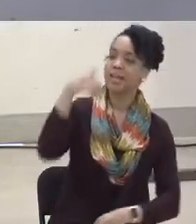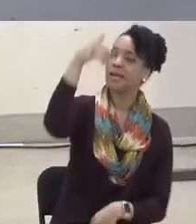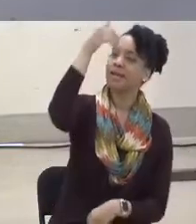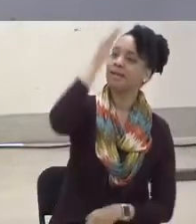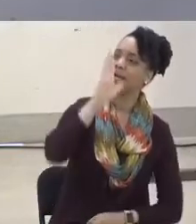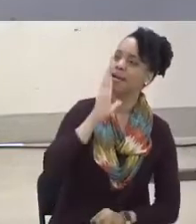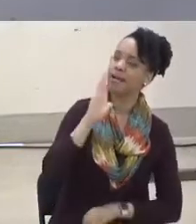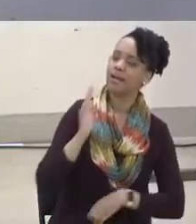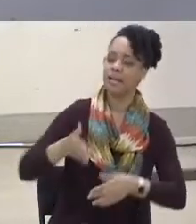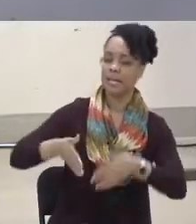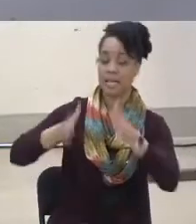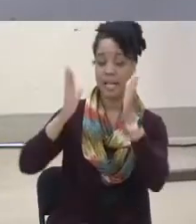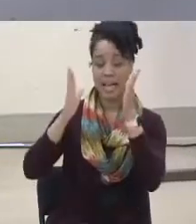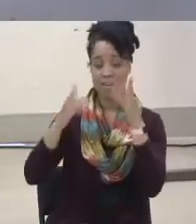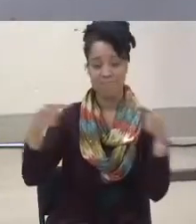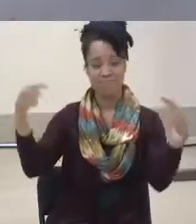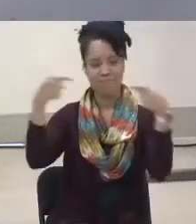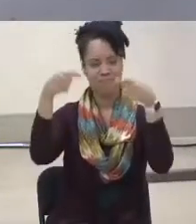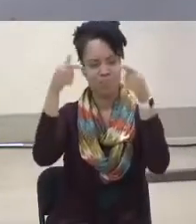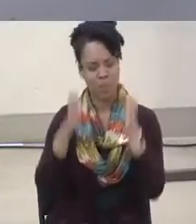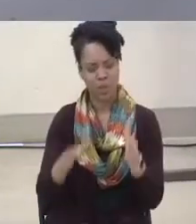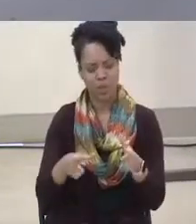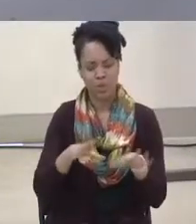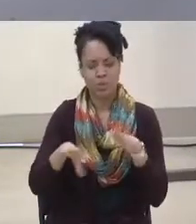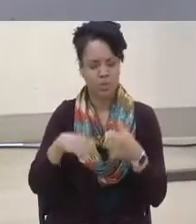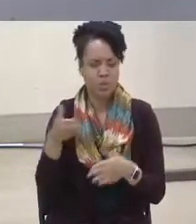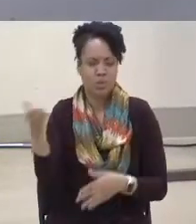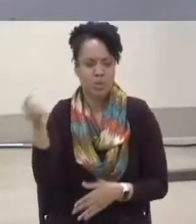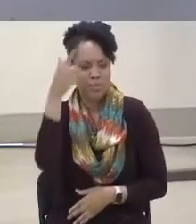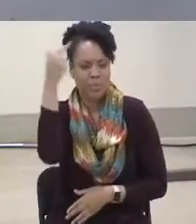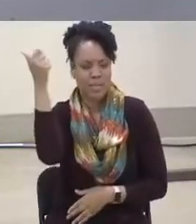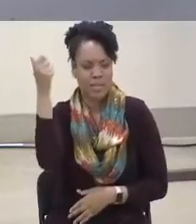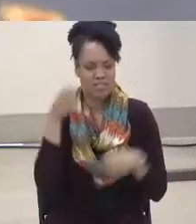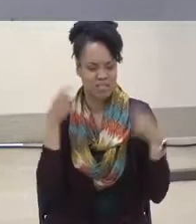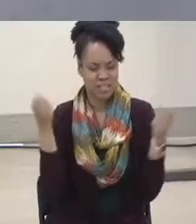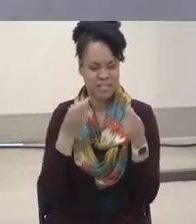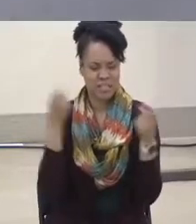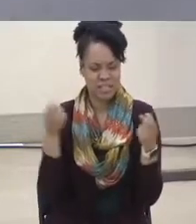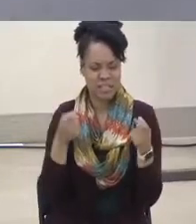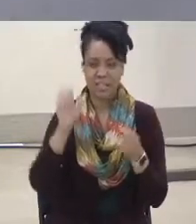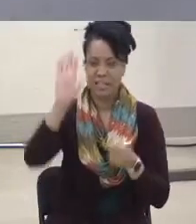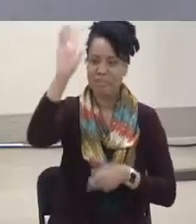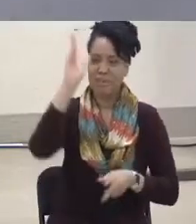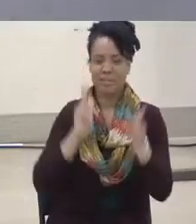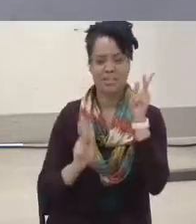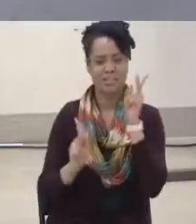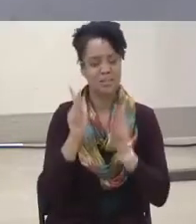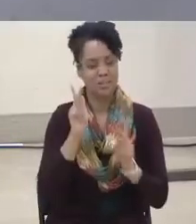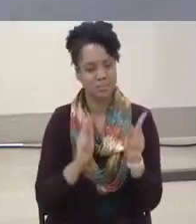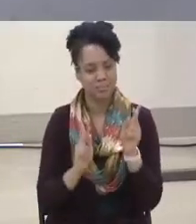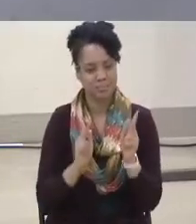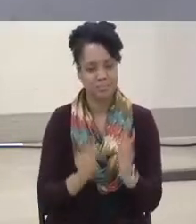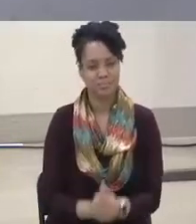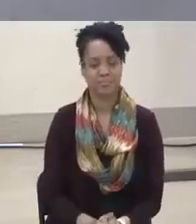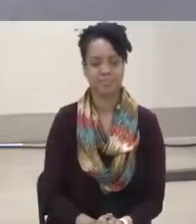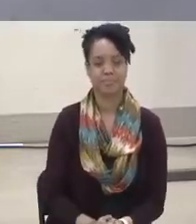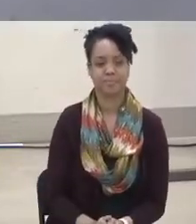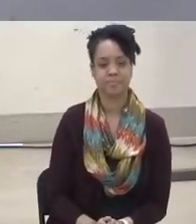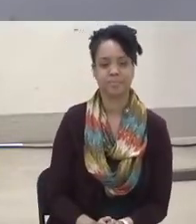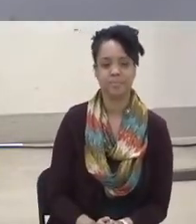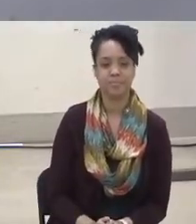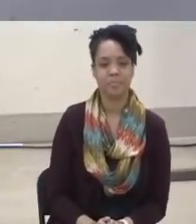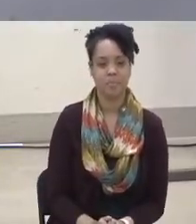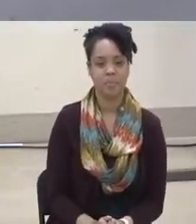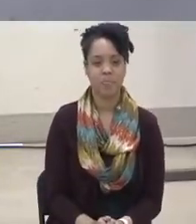God allowed the enemy to do things because of the sin of his people. porque Dios le había permitido al enemigo hacer